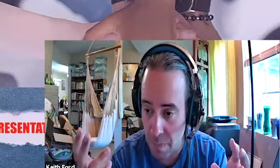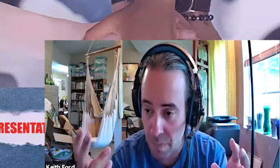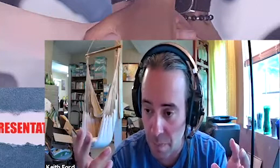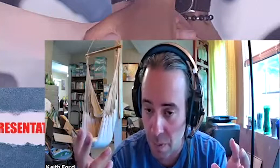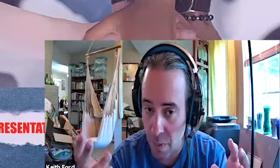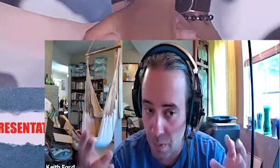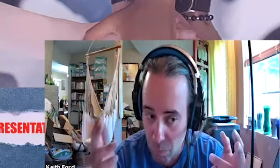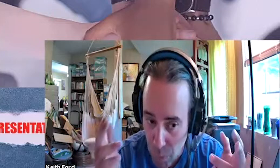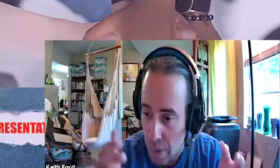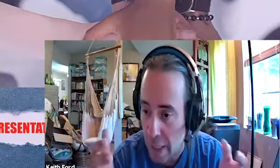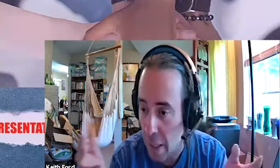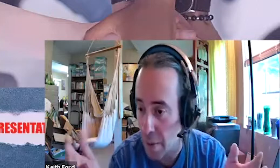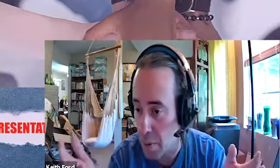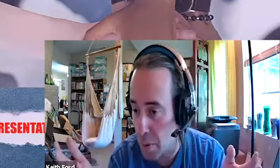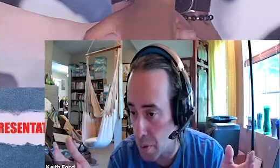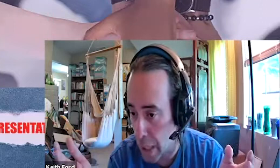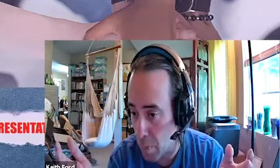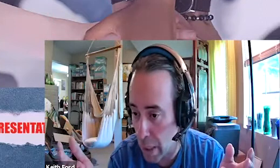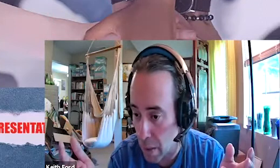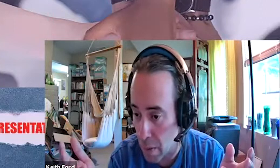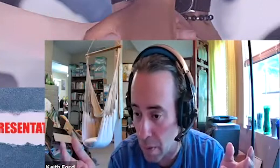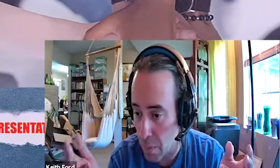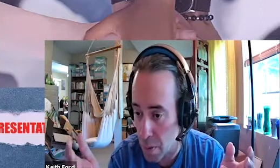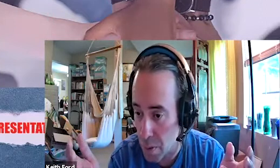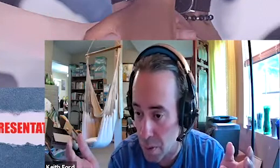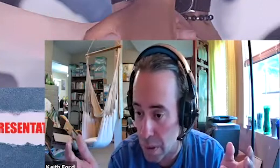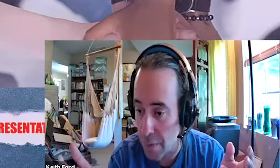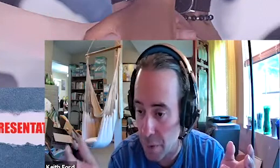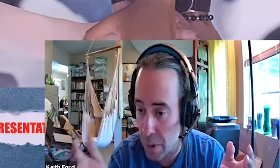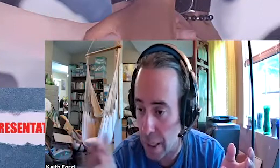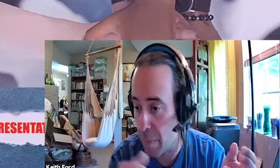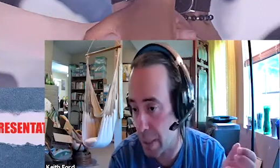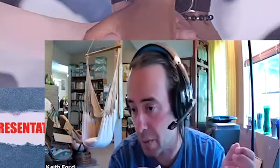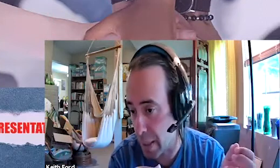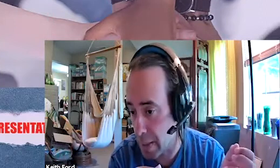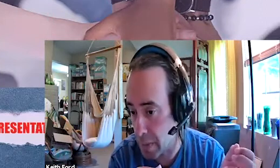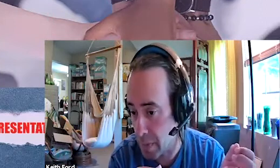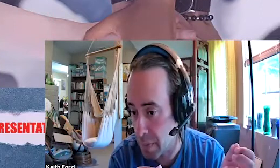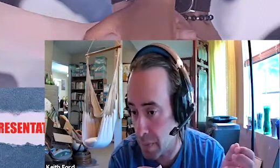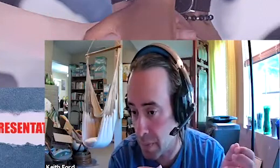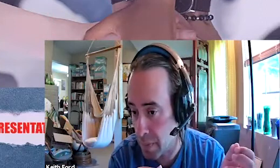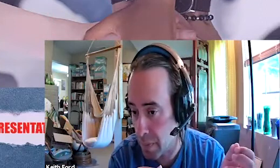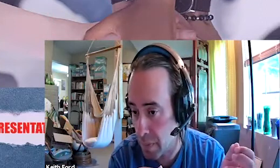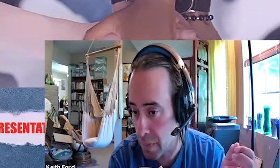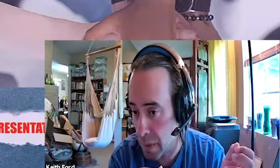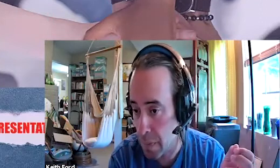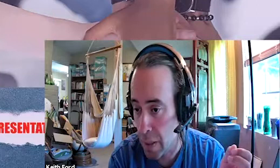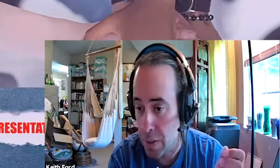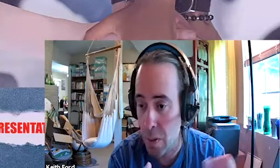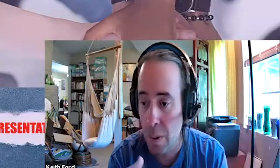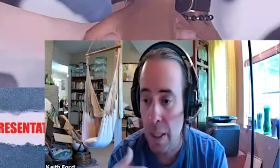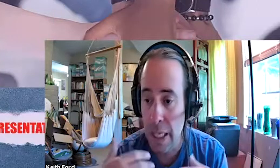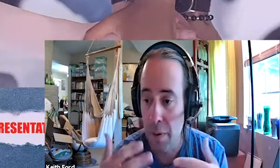colleges. You cannot do your job well for students if you do not have protected rights.